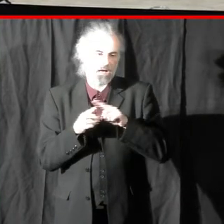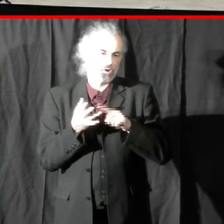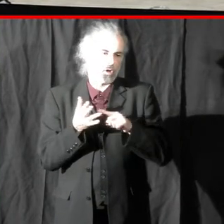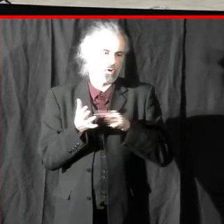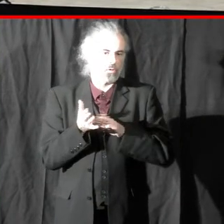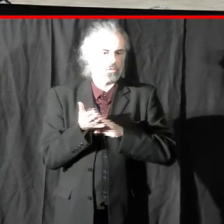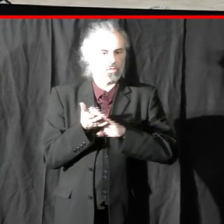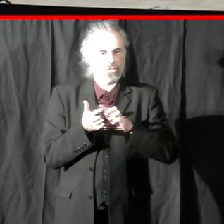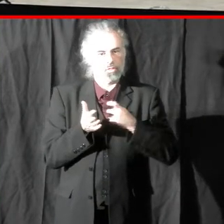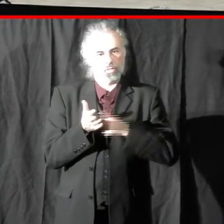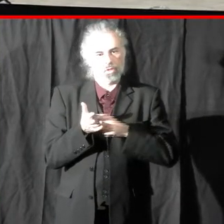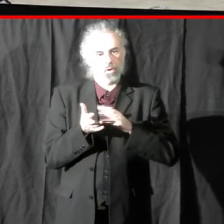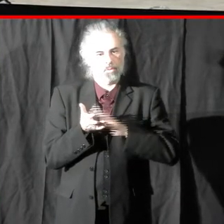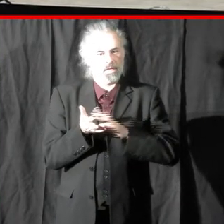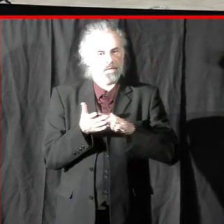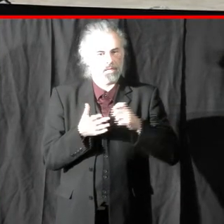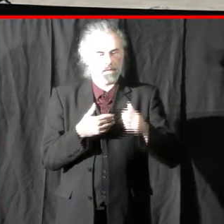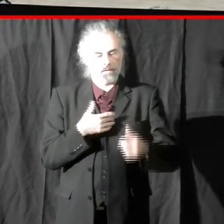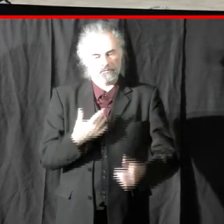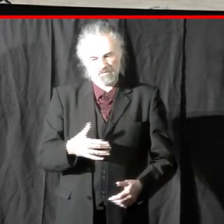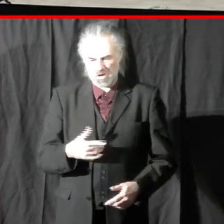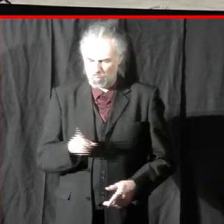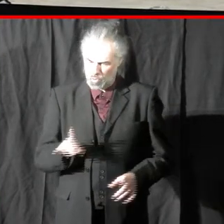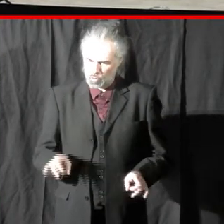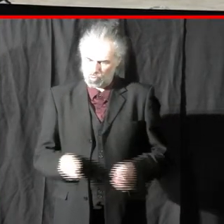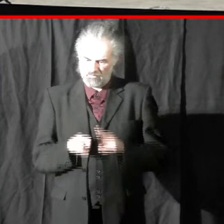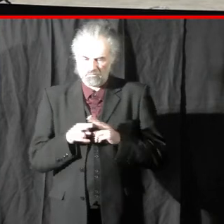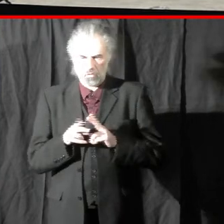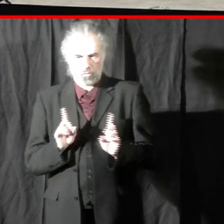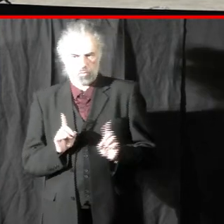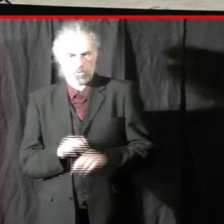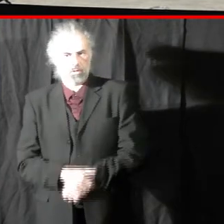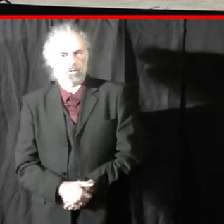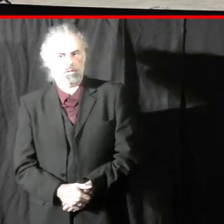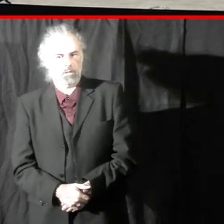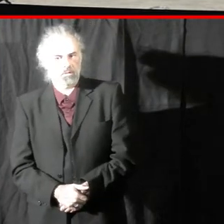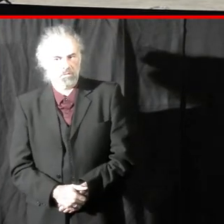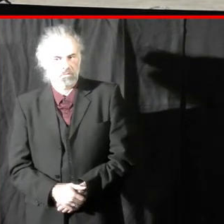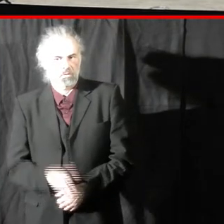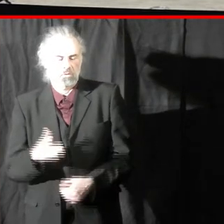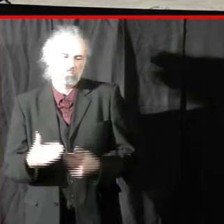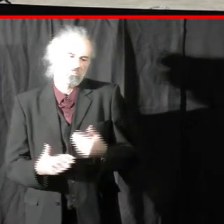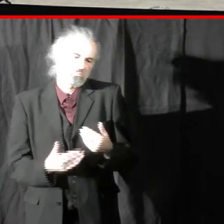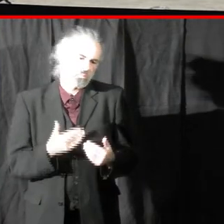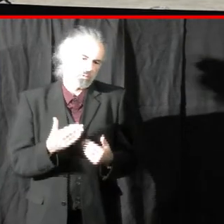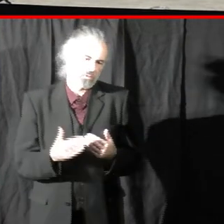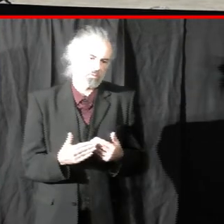it used for? So this is... well, this process is kind of a byproduct that happens in